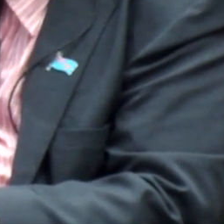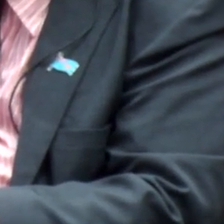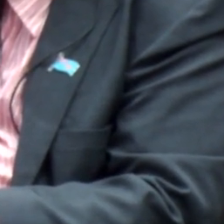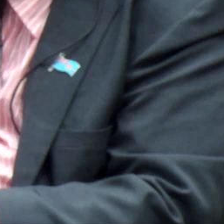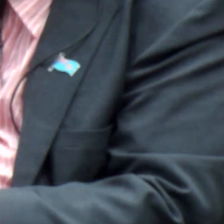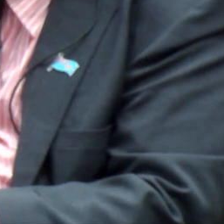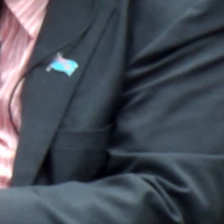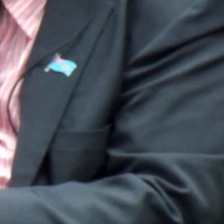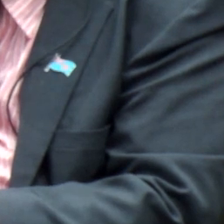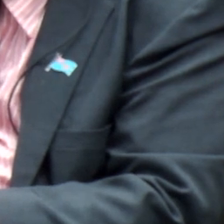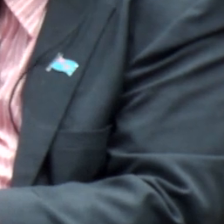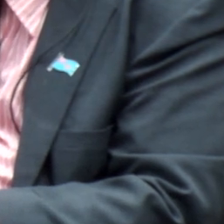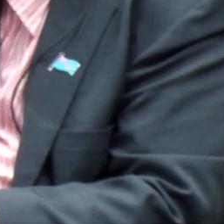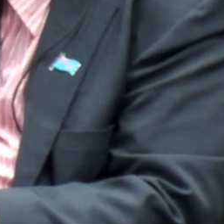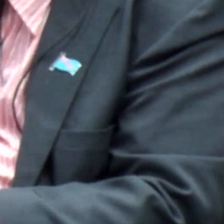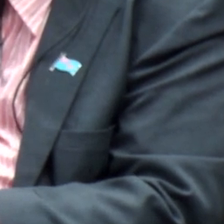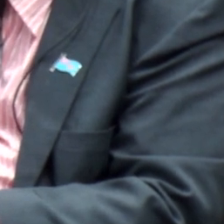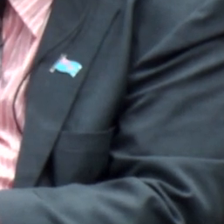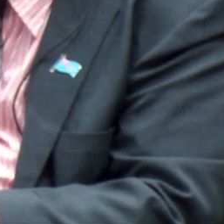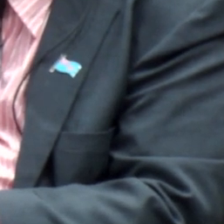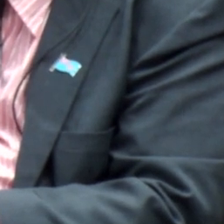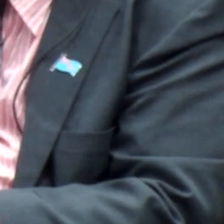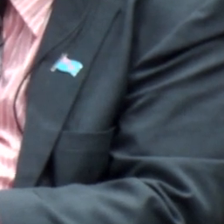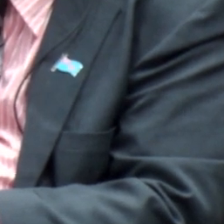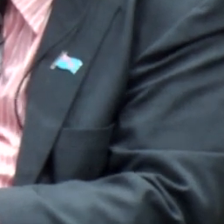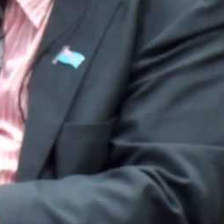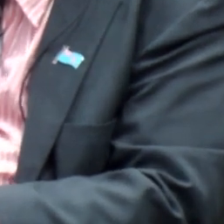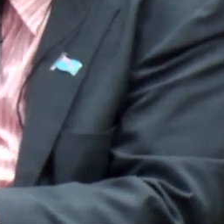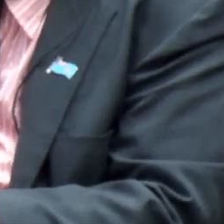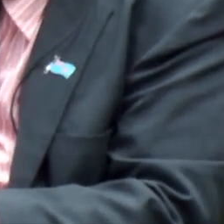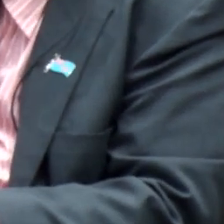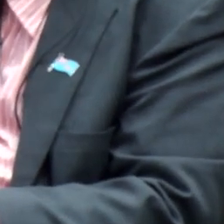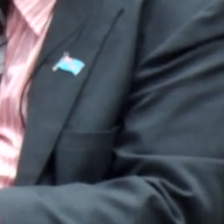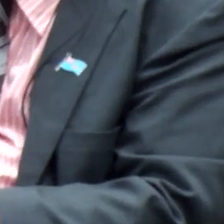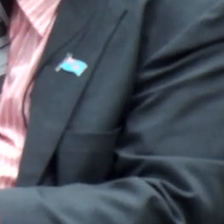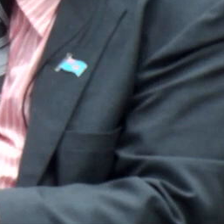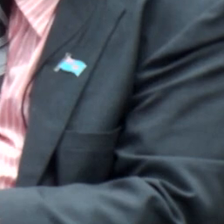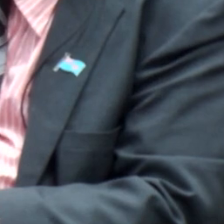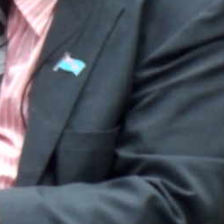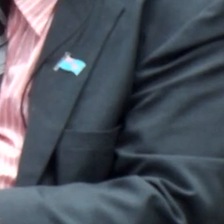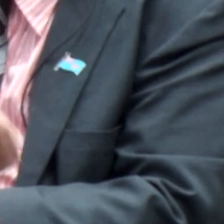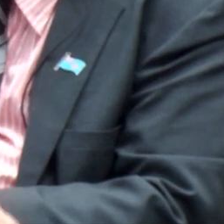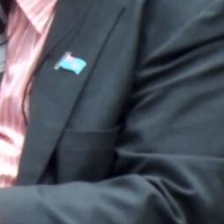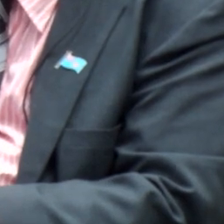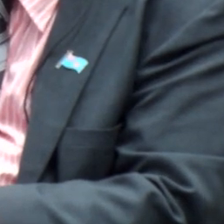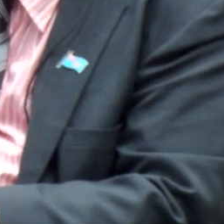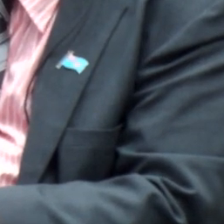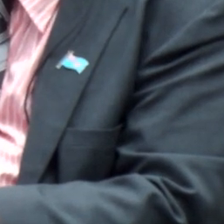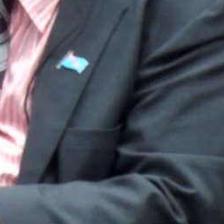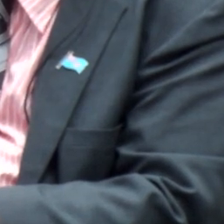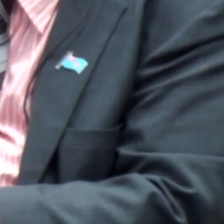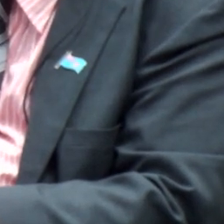this discipline issue. Are you encouraging indiscipline in schools, which will have an impact on our